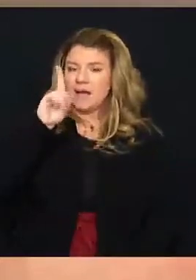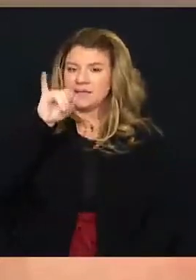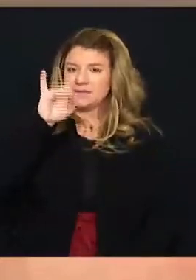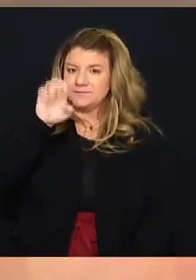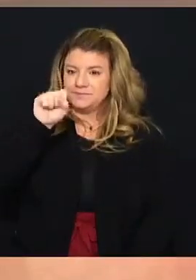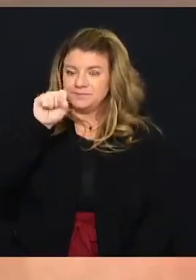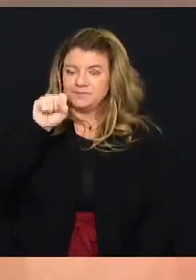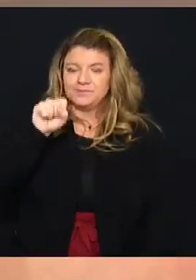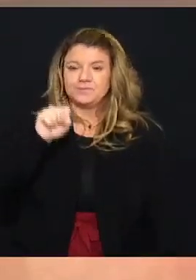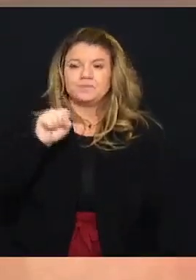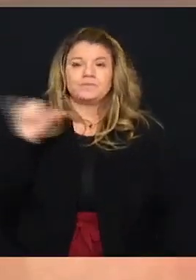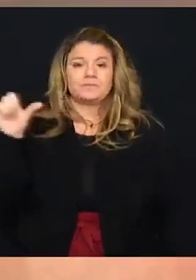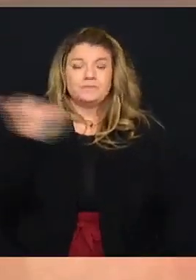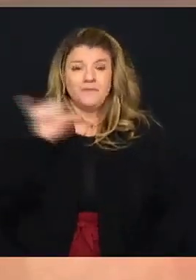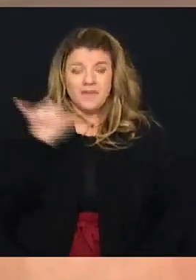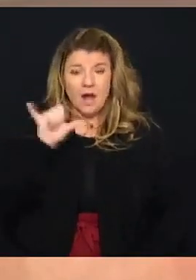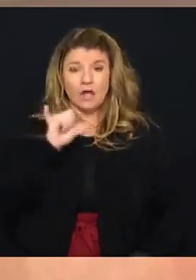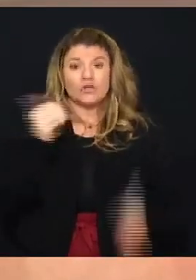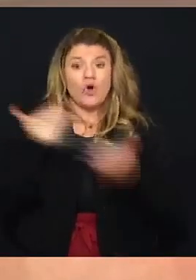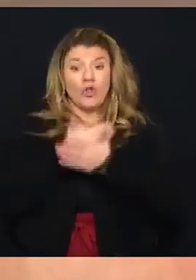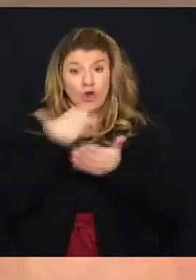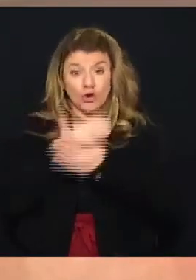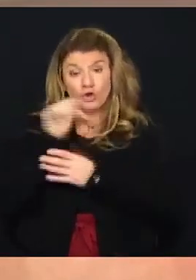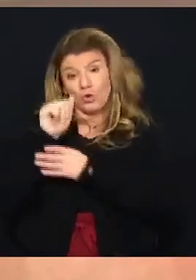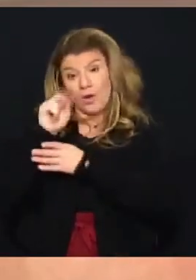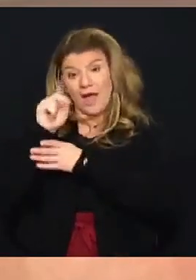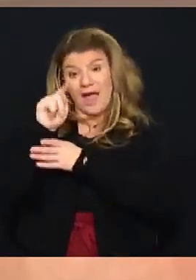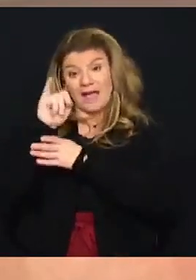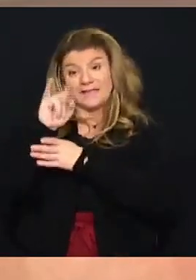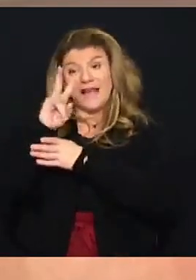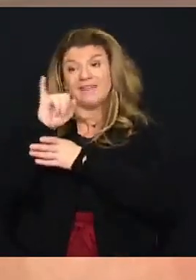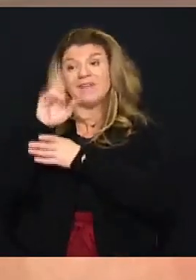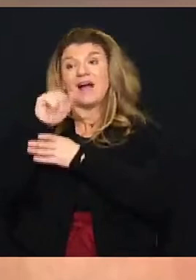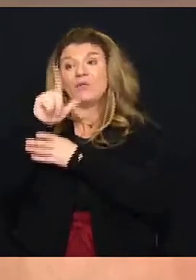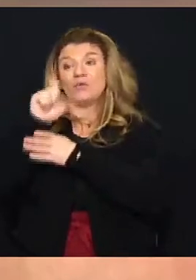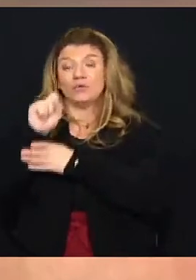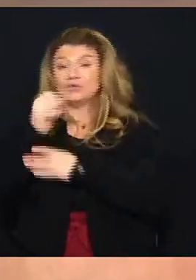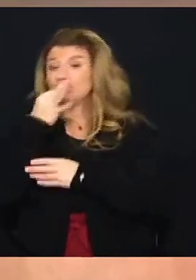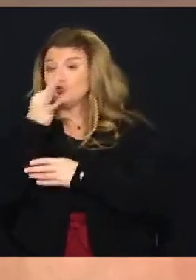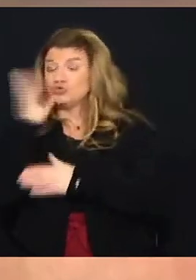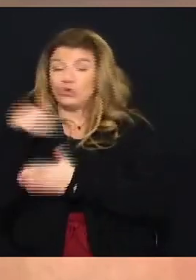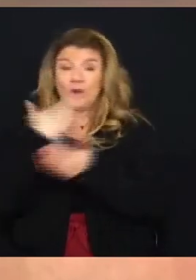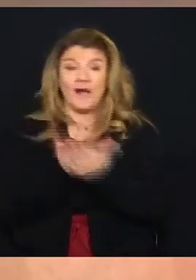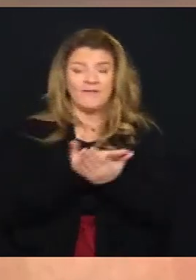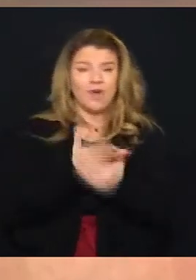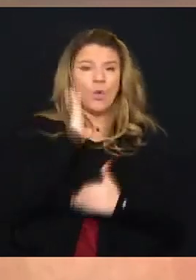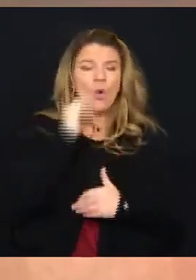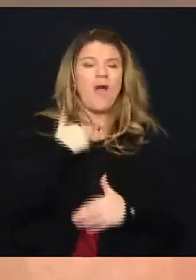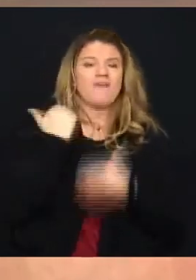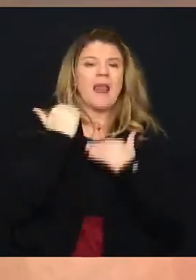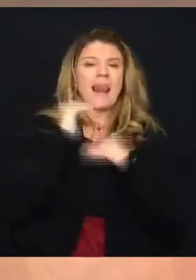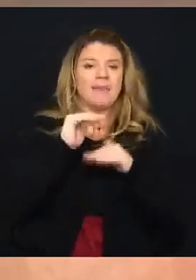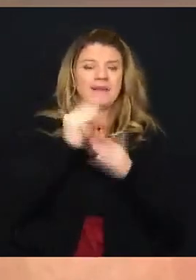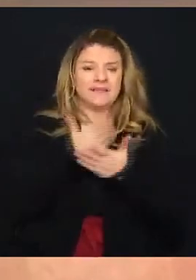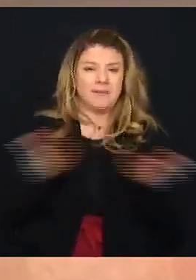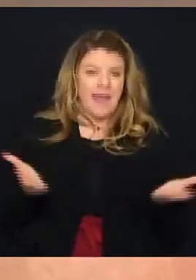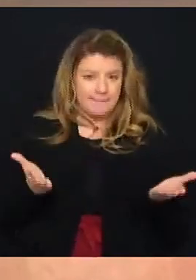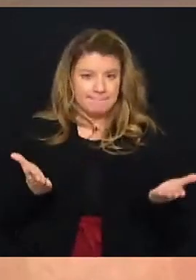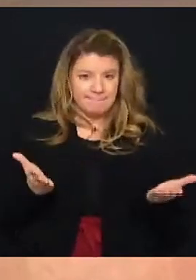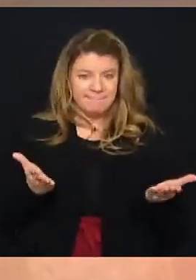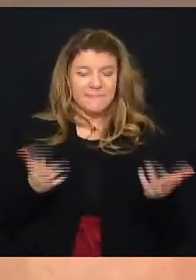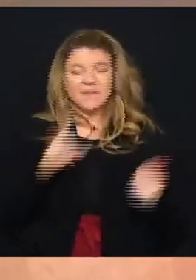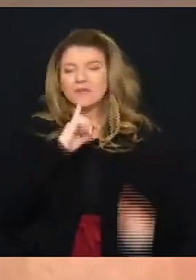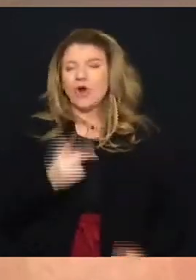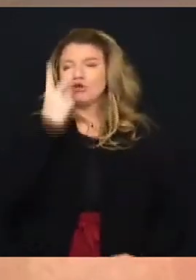And also the new antivirals that are coming out are going to be in limited supply. So there